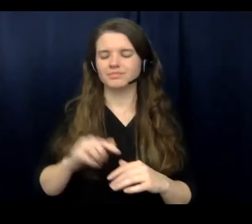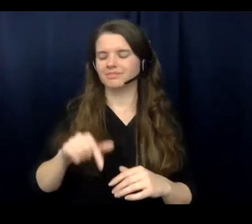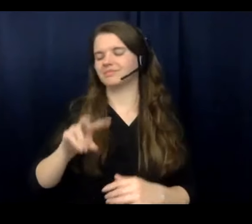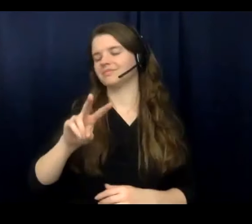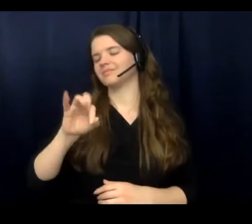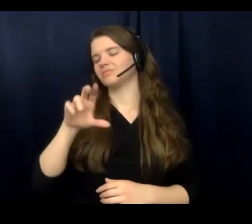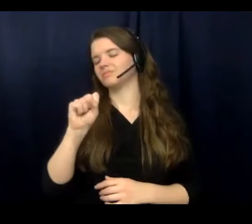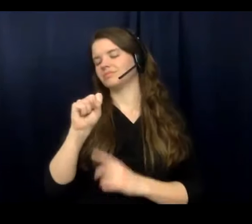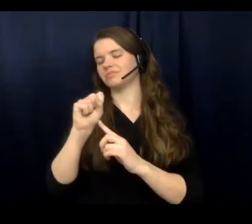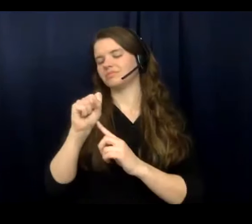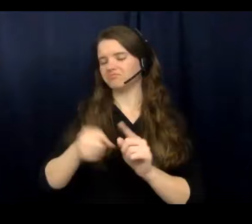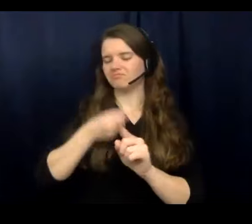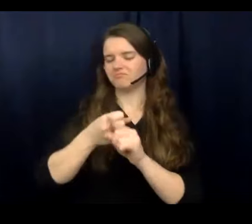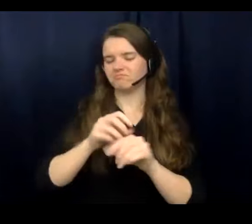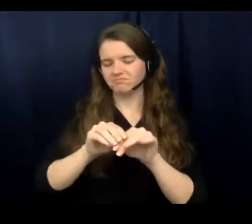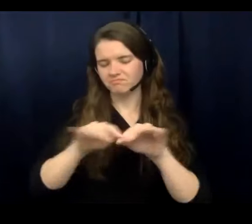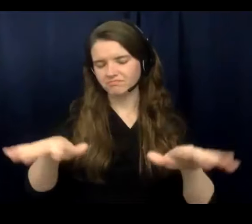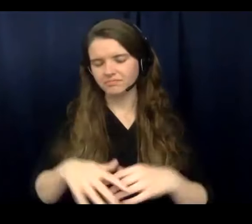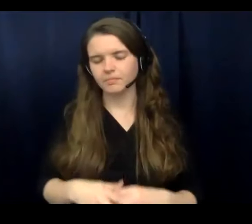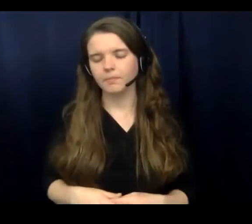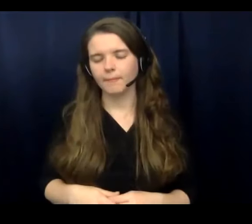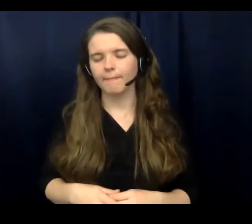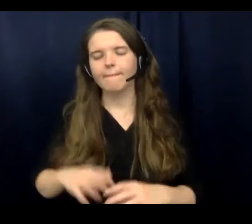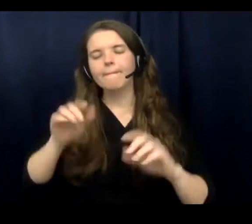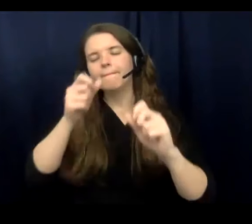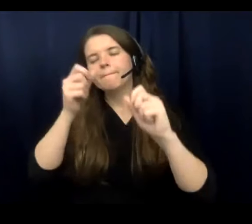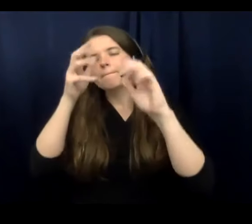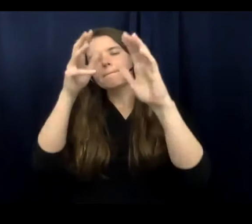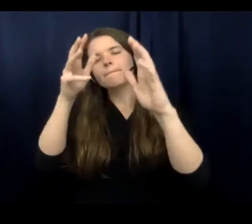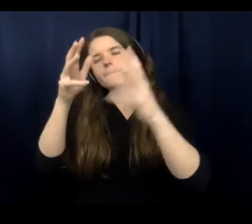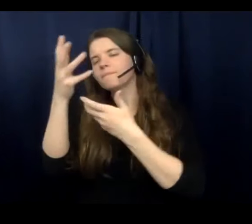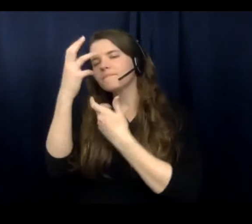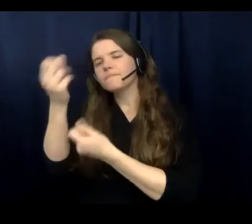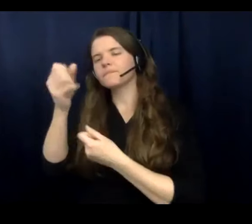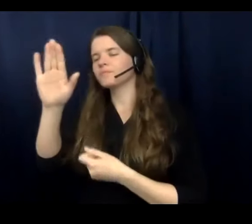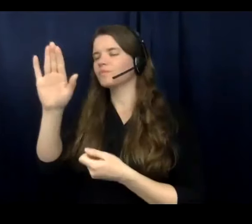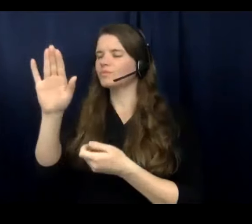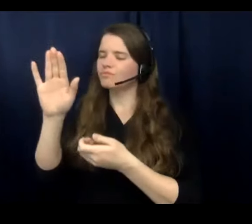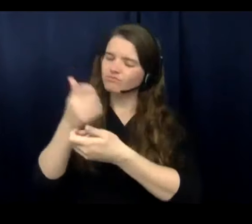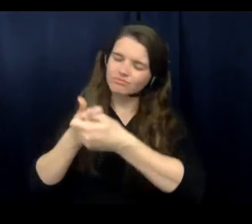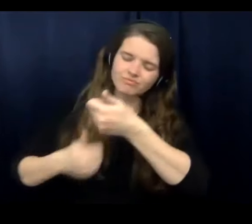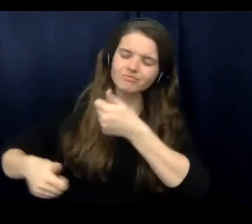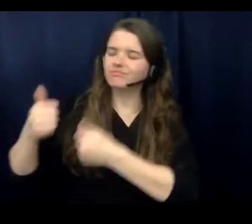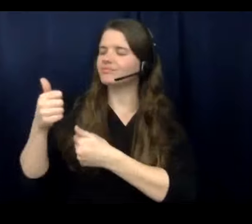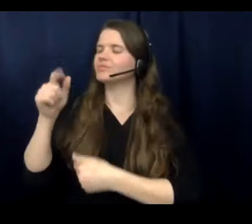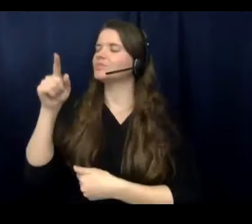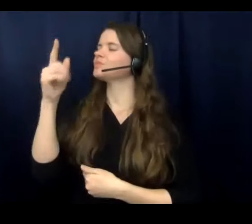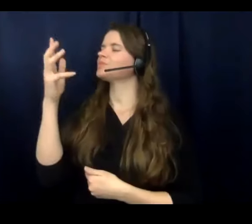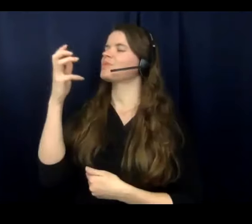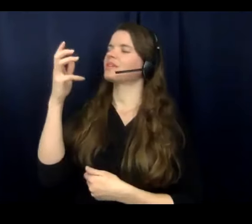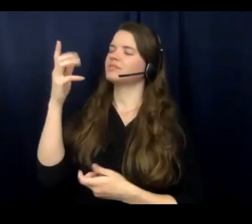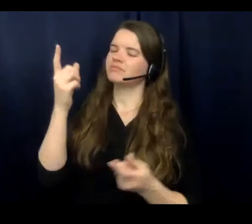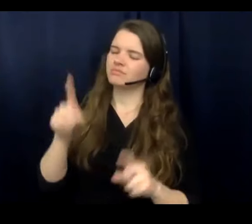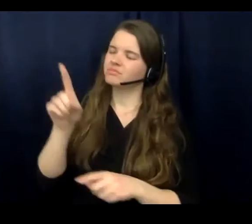come upon us, Lord Jesus. And Father, we just trust in your sovereign power, your sovereign will, Lord God, through such a time as this, Lord